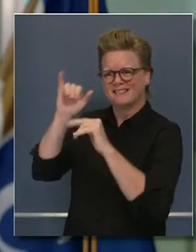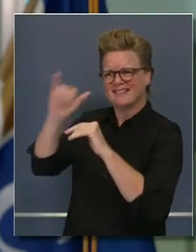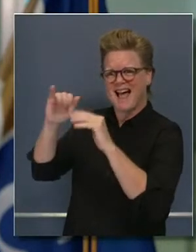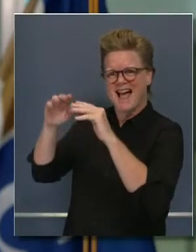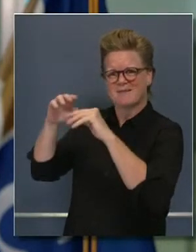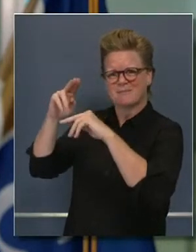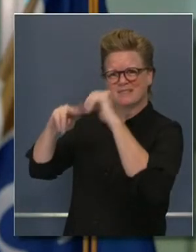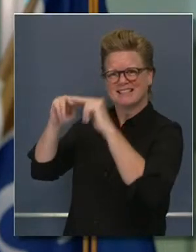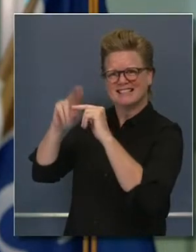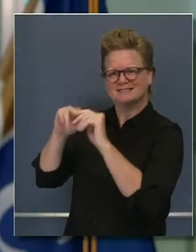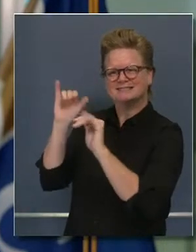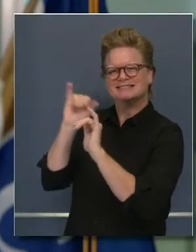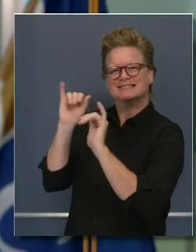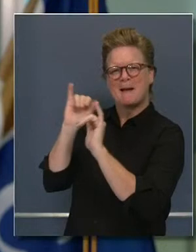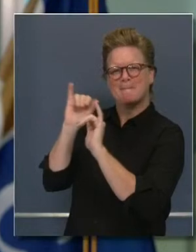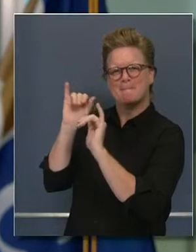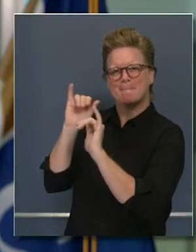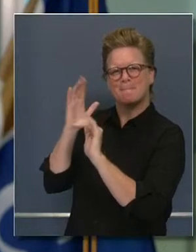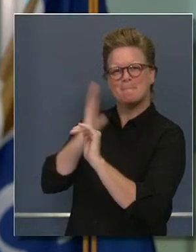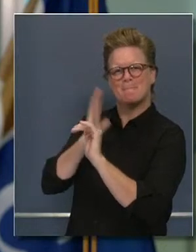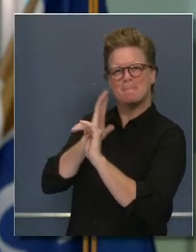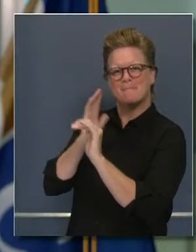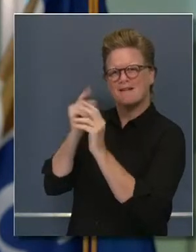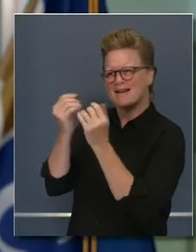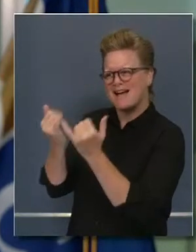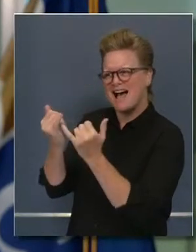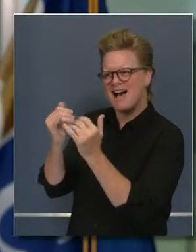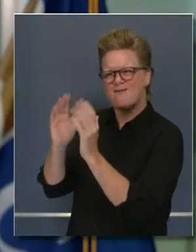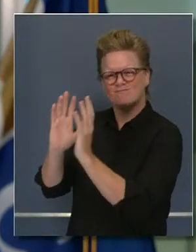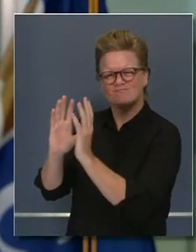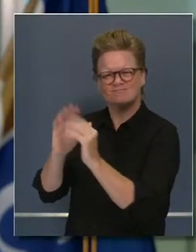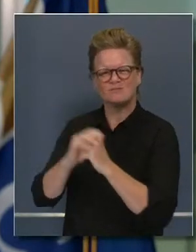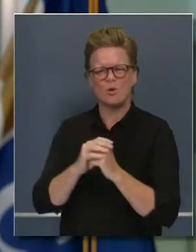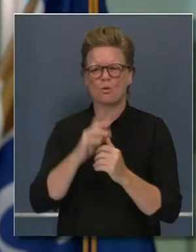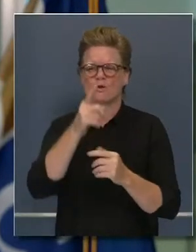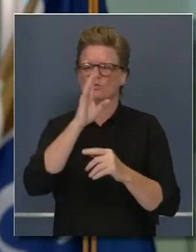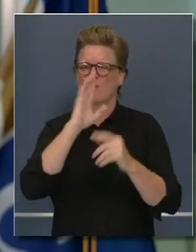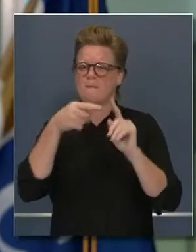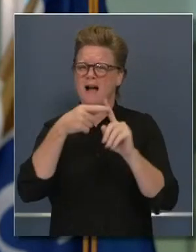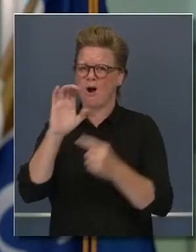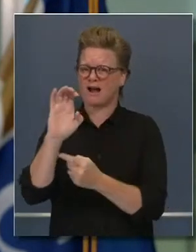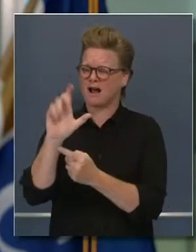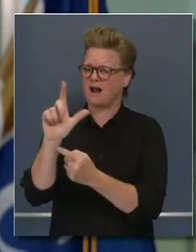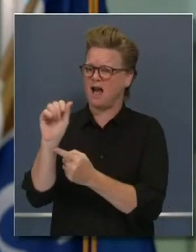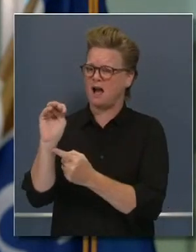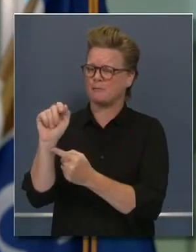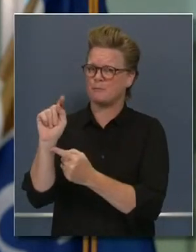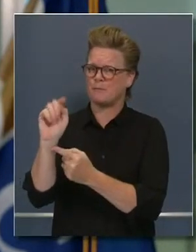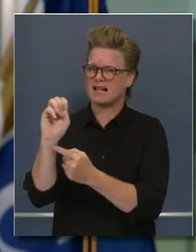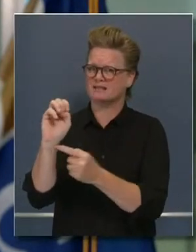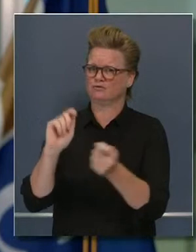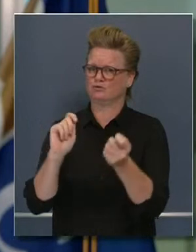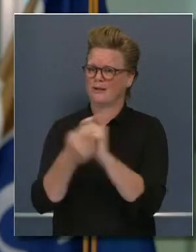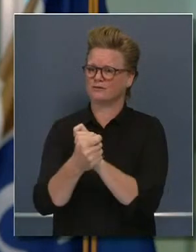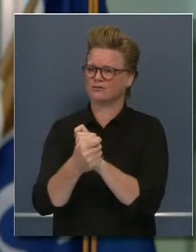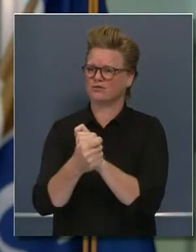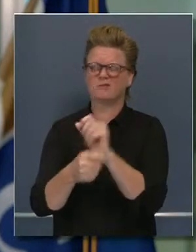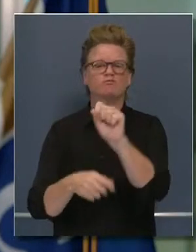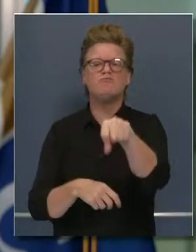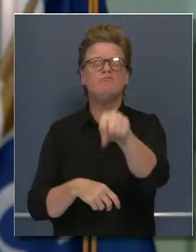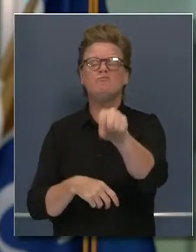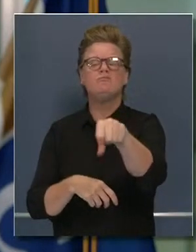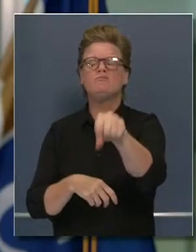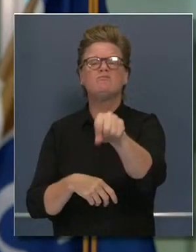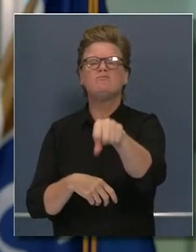unprecedented confluence of issues this year that we did not experience last year. Unprecedented record temperatures,